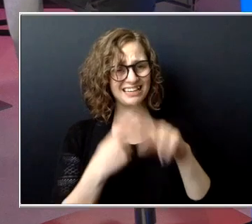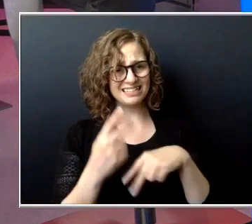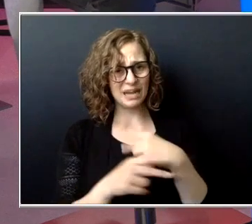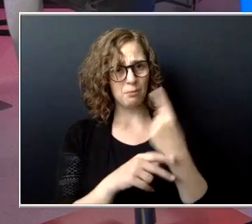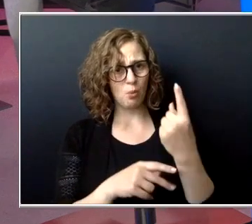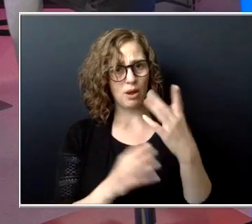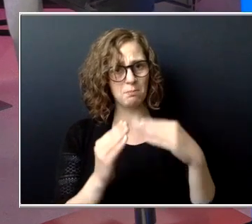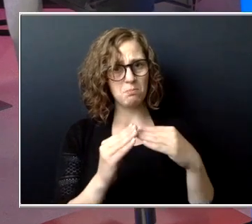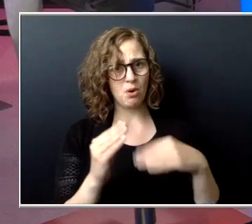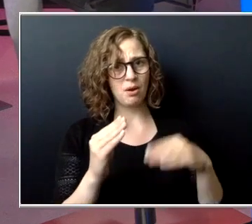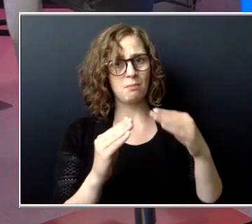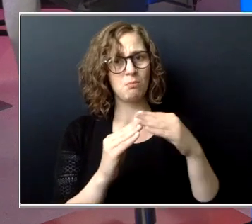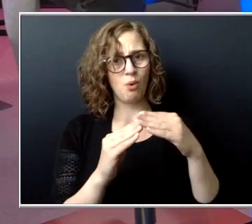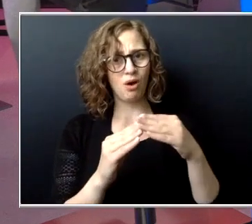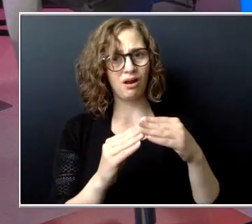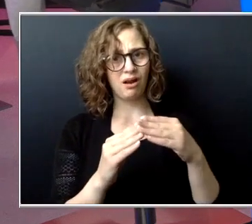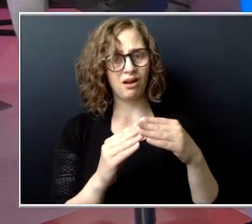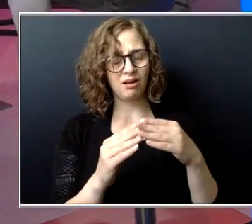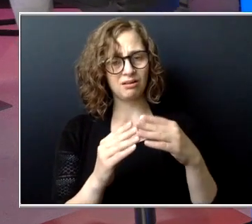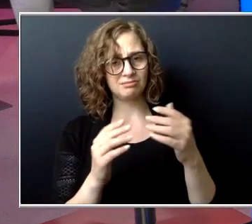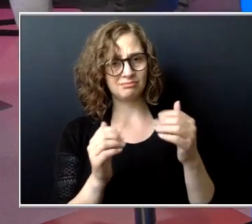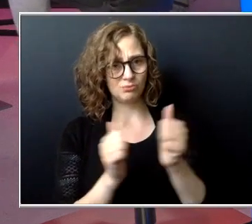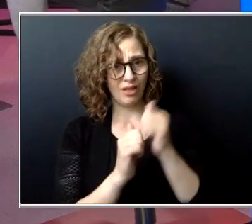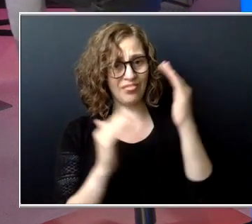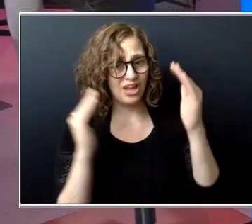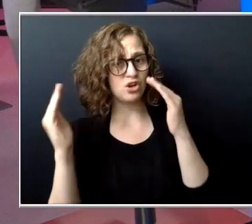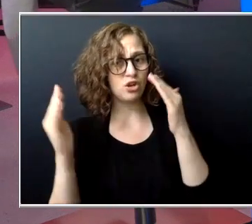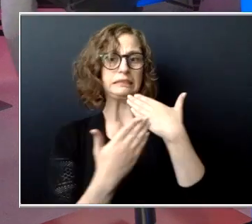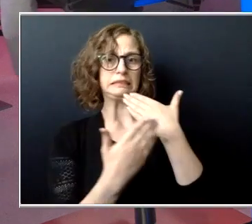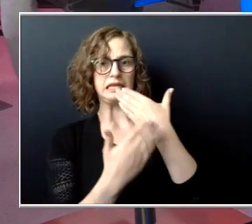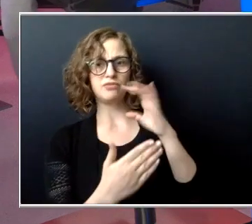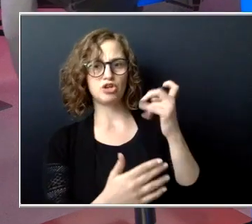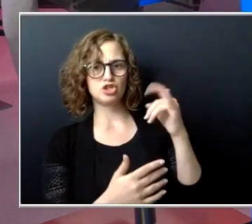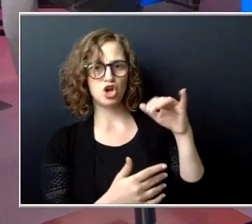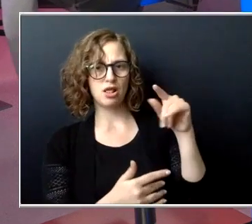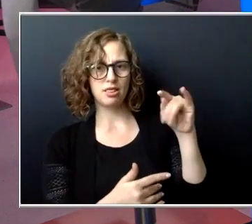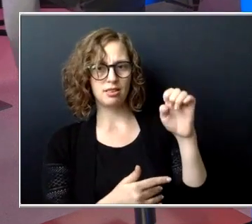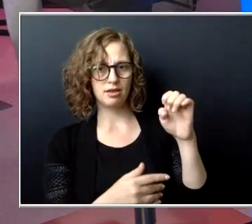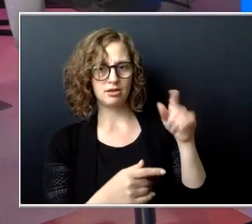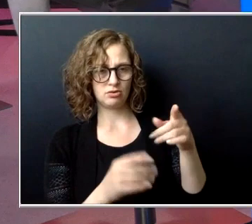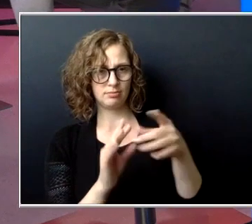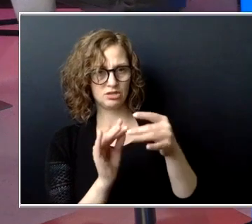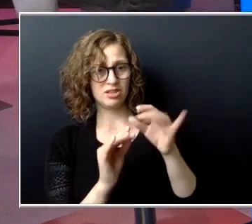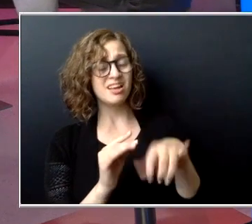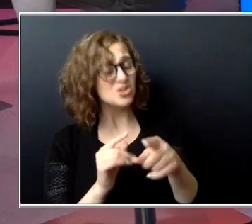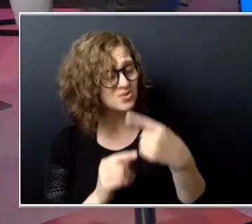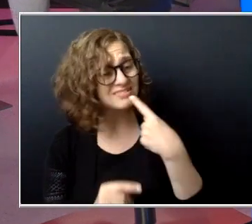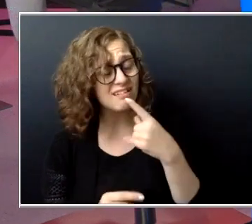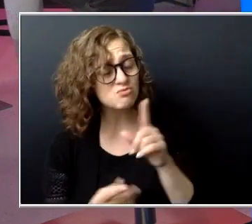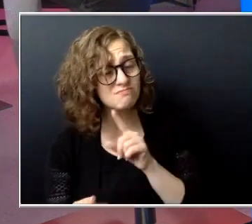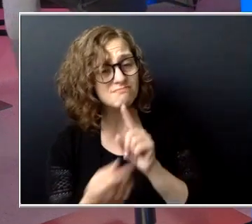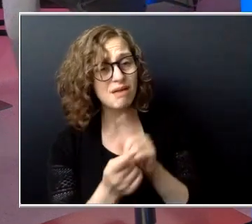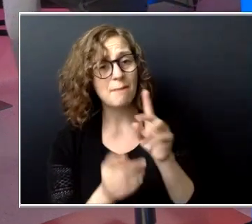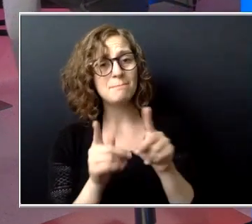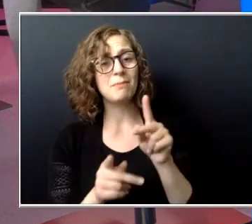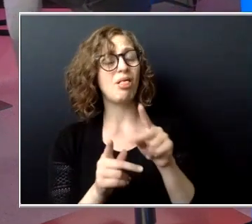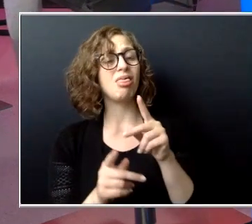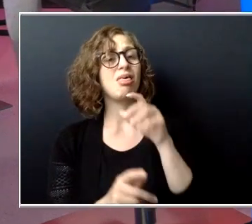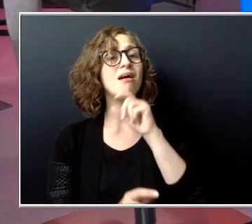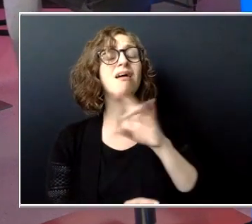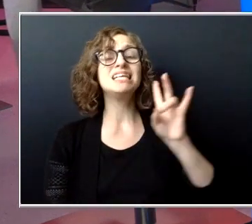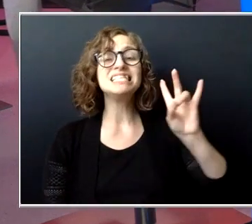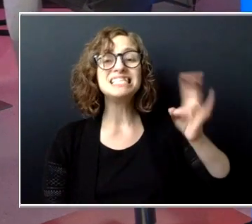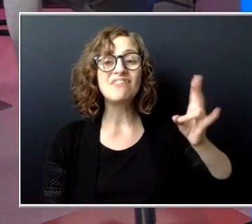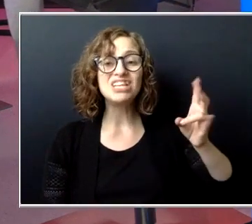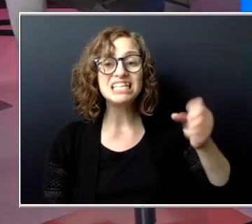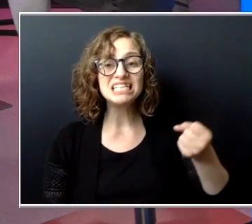for pointing that out. And Charlotte, you said you've met people in their 70s who were diagnosed with type 1. Yes, correct. Man. Got